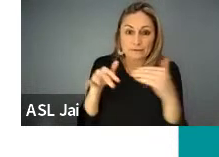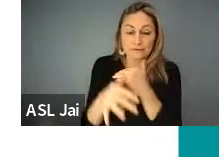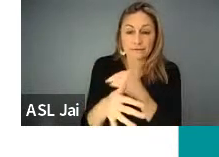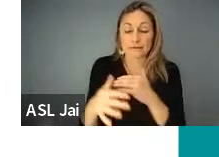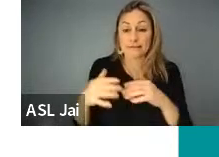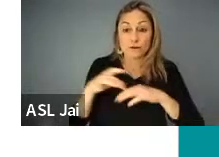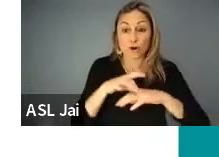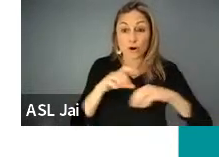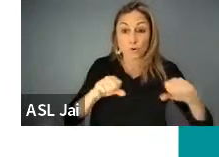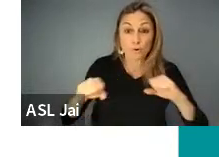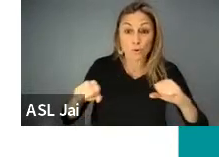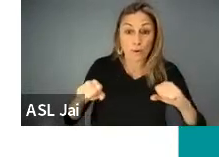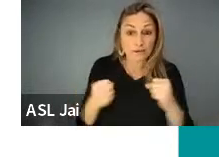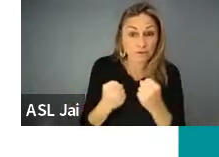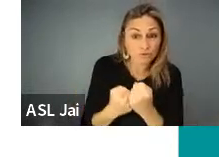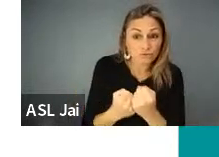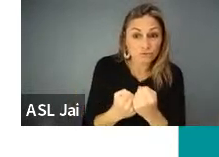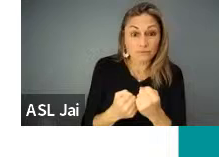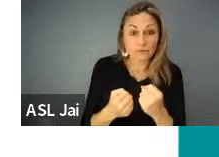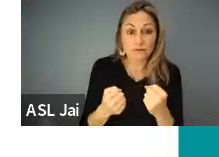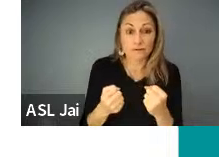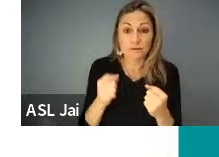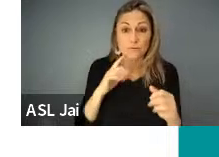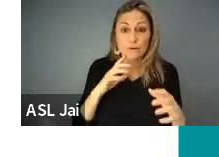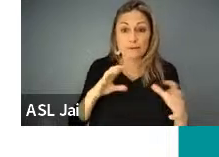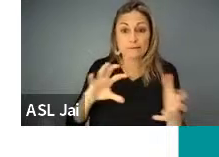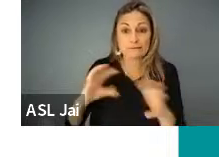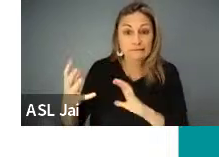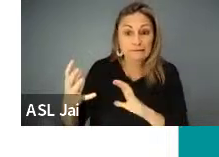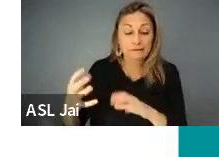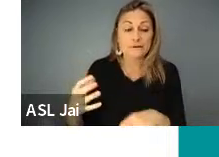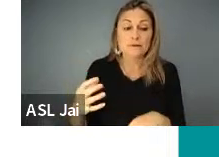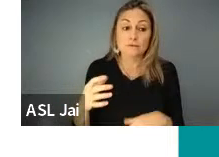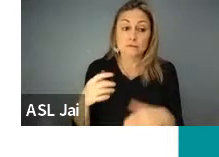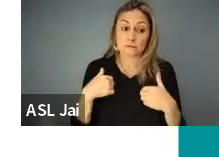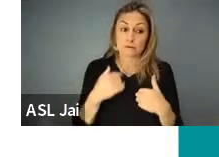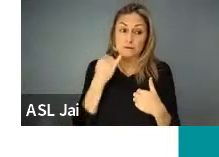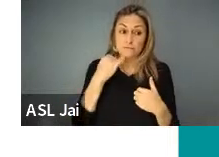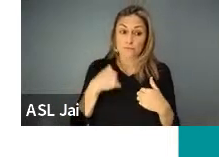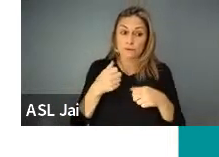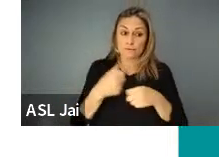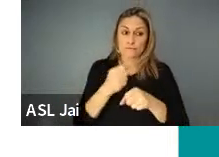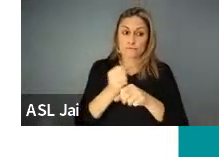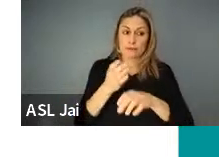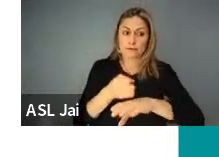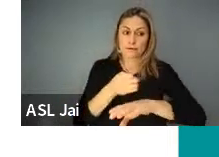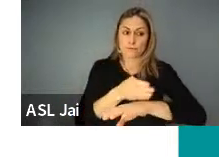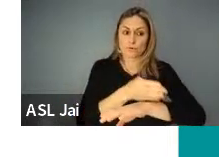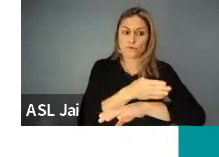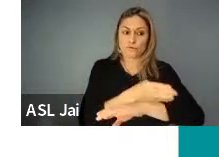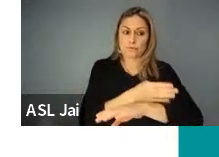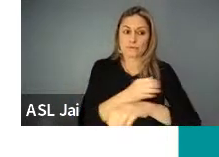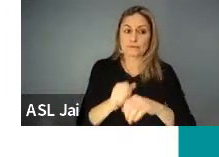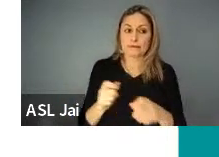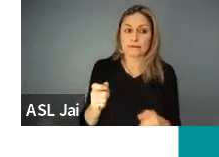it to what happens if we make improvements that are included in the modified locally preferred alternative. And this